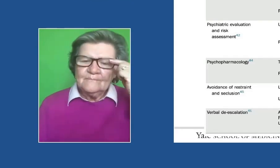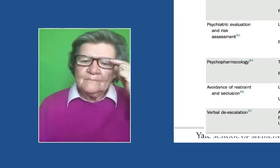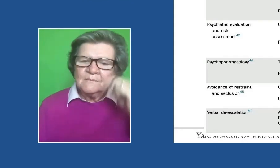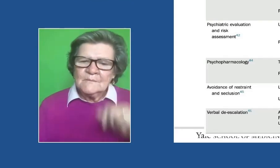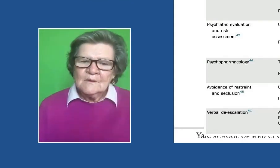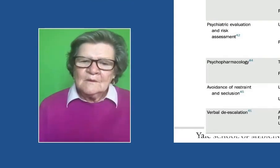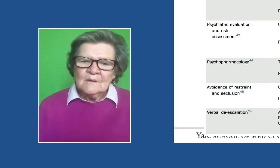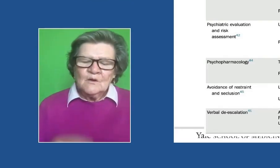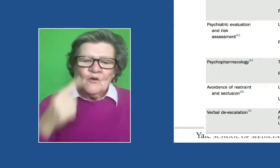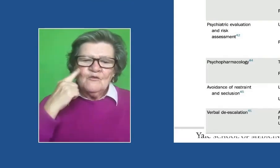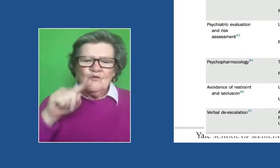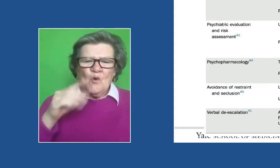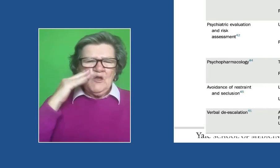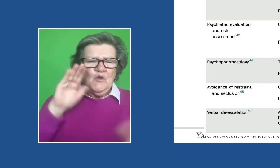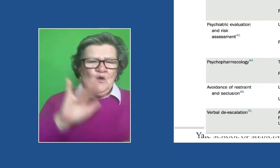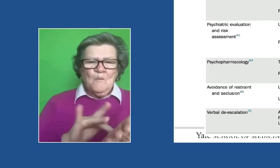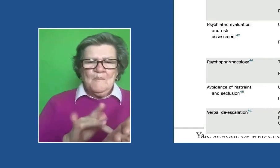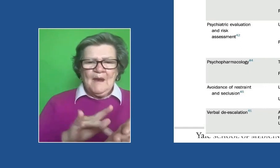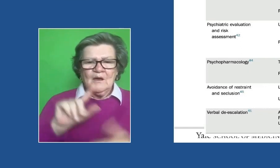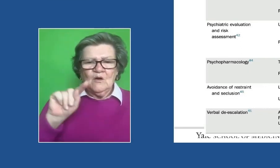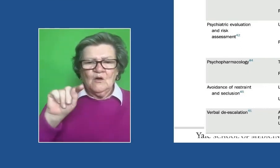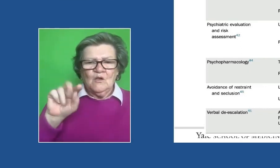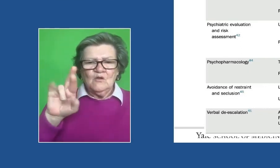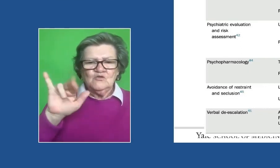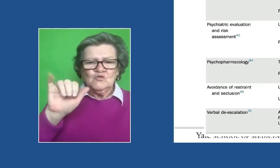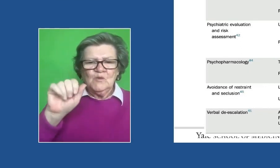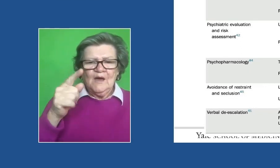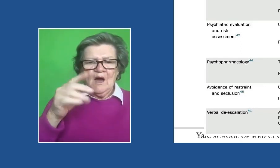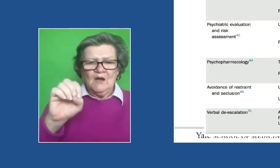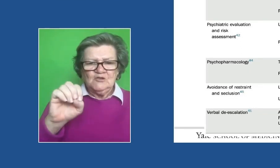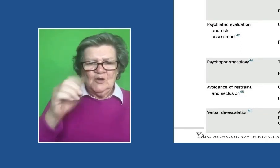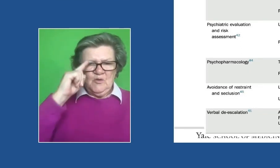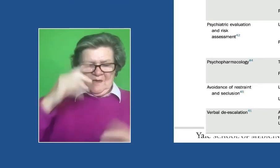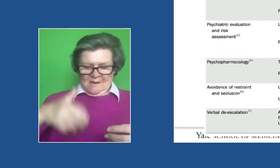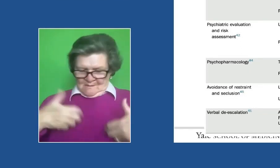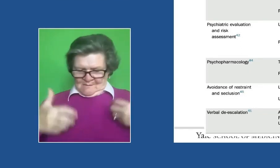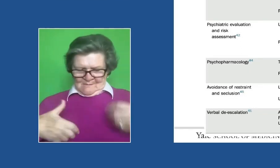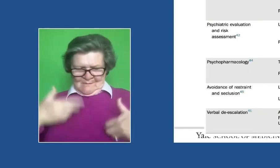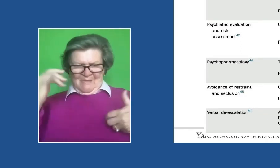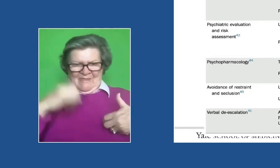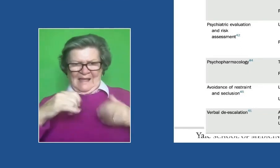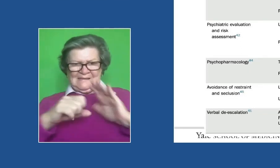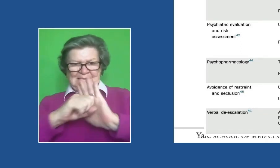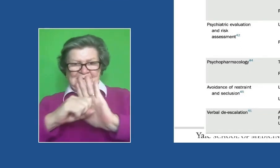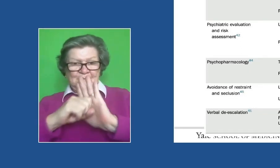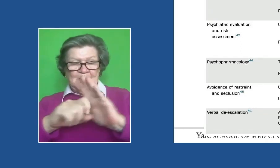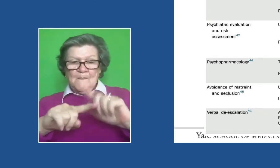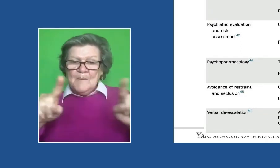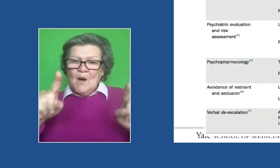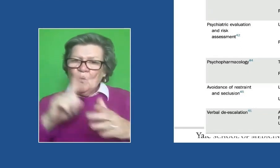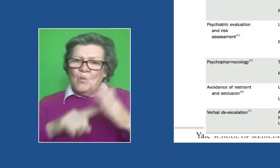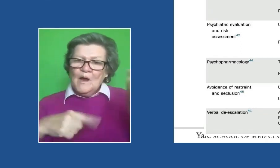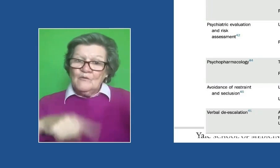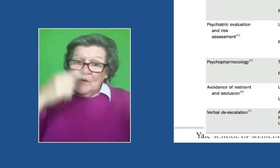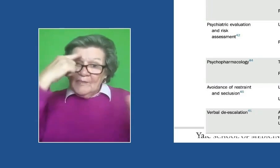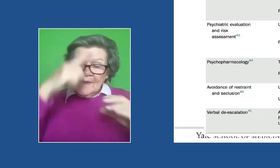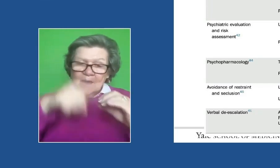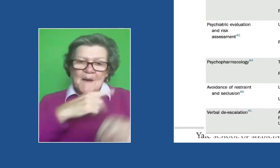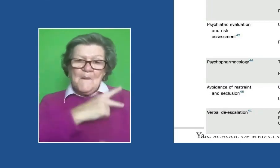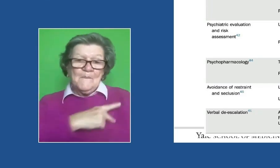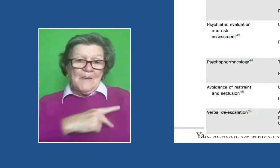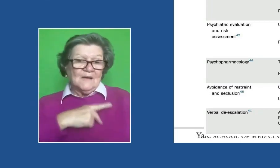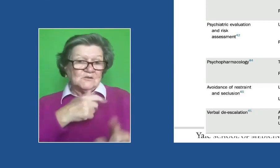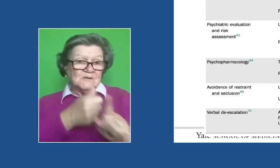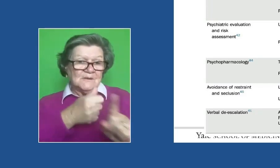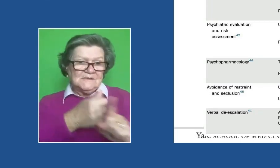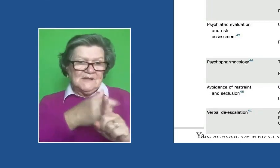evaluation triage, sometimes we think about agitation as a symptom, but what if we think about the fact that patients and individuals